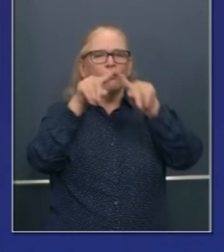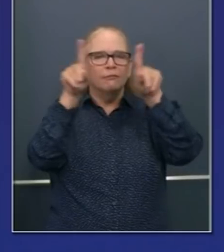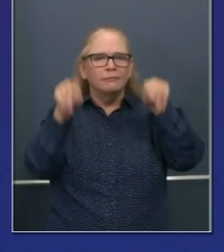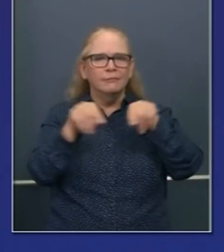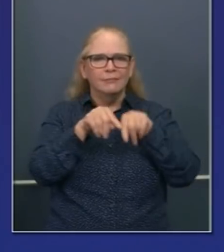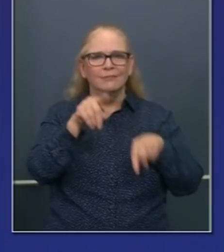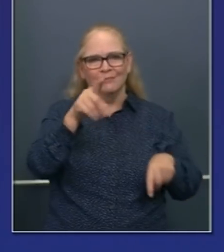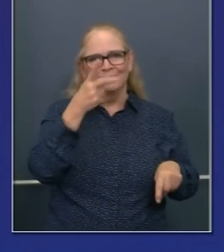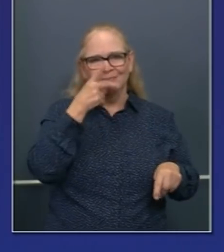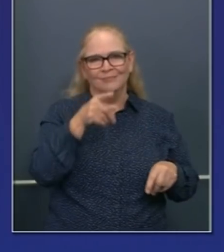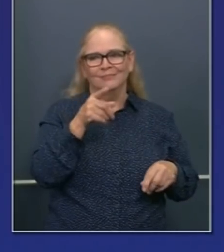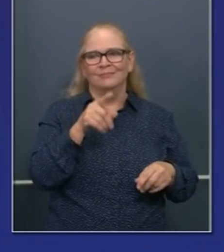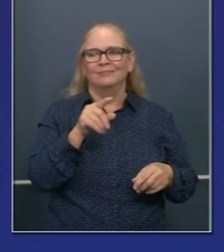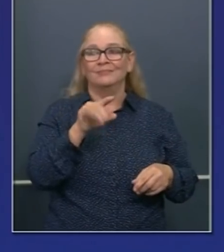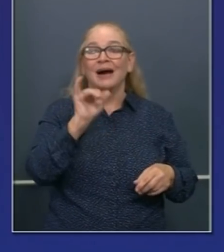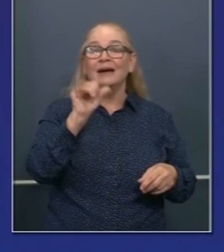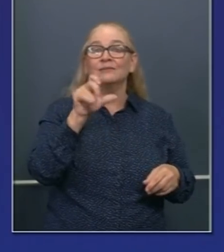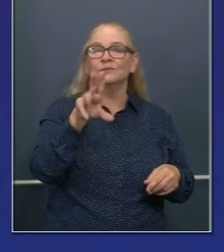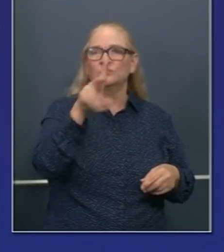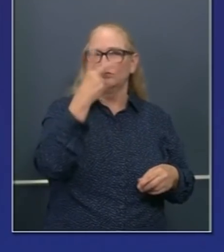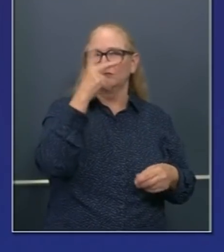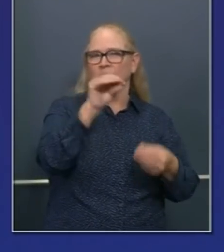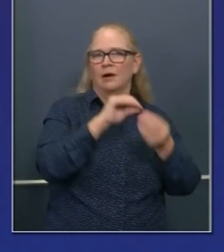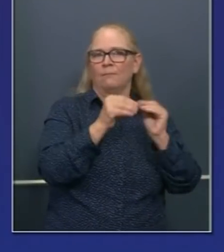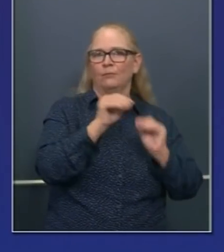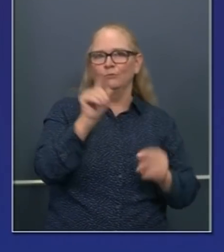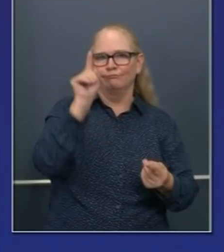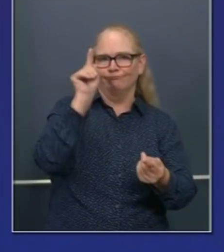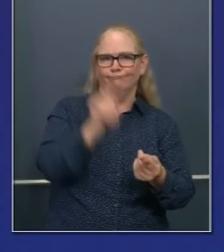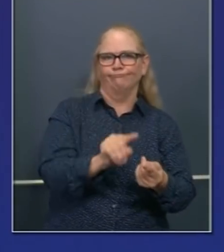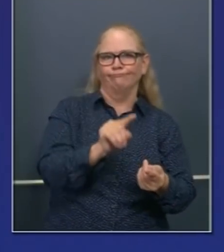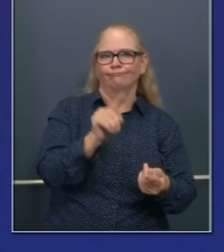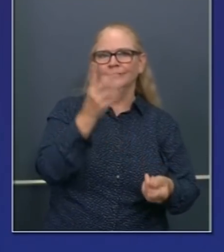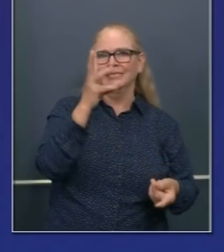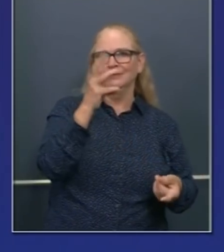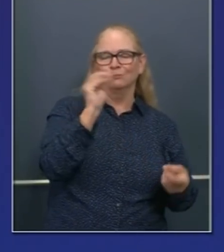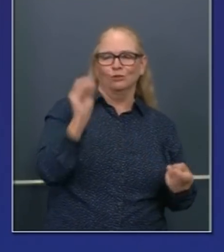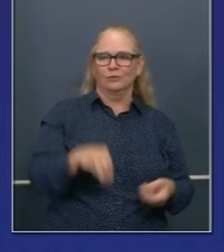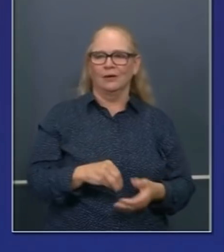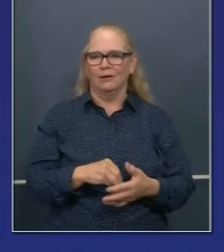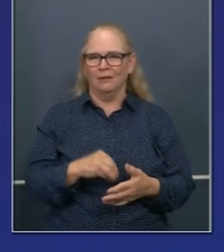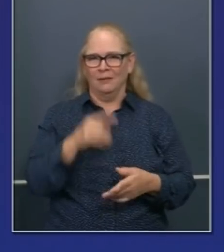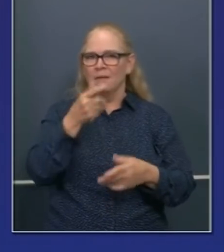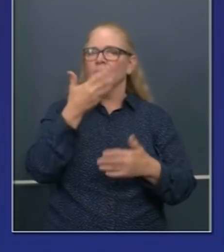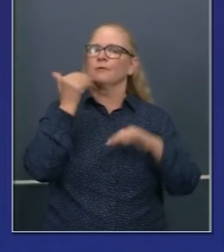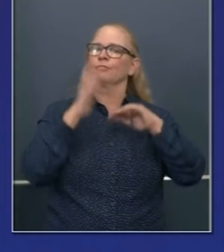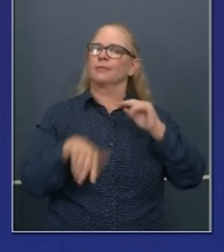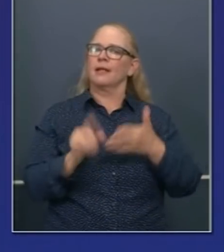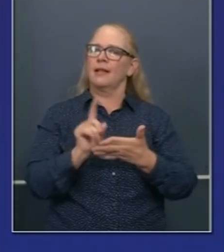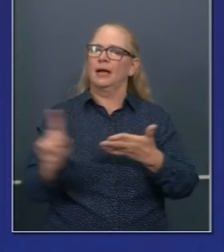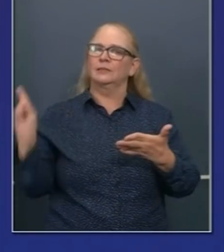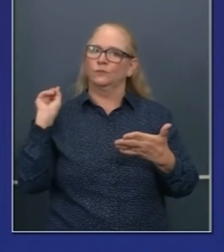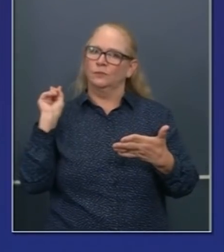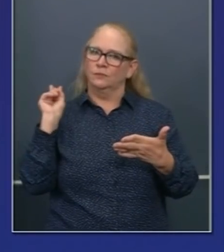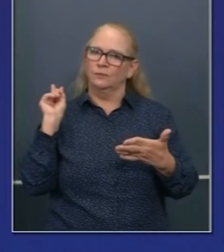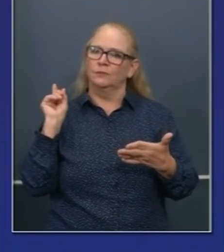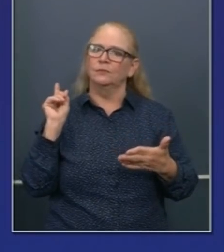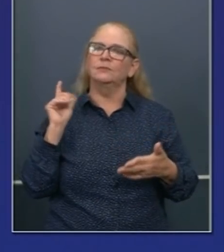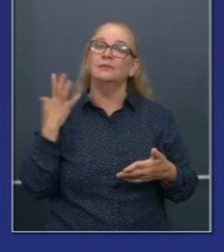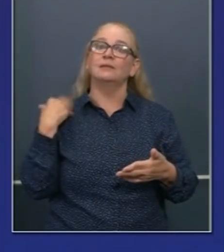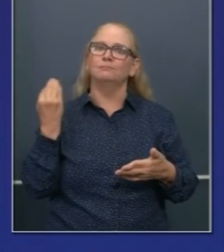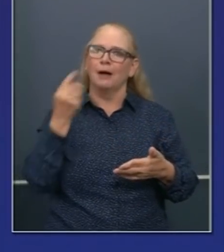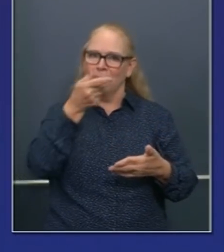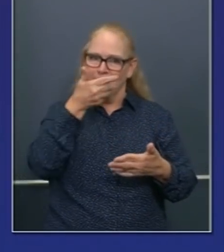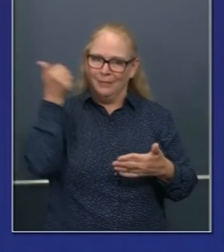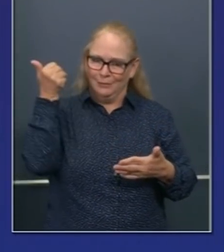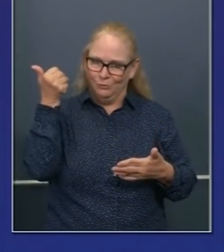trend line, a little even more encouraging than last week, rather on Monday, last presentation on ICUs, now